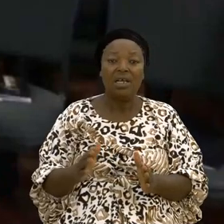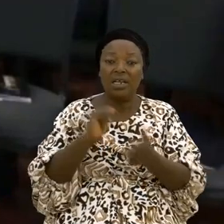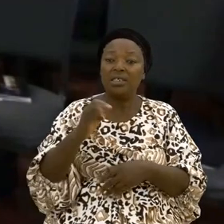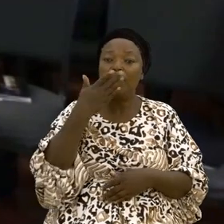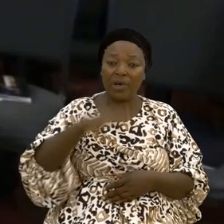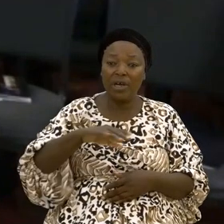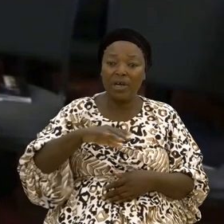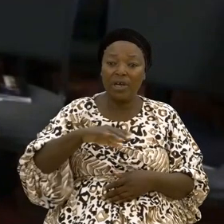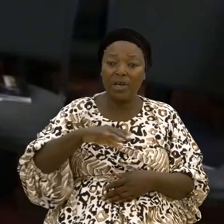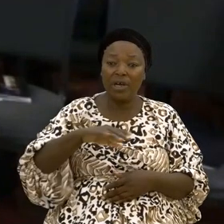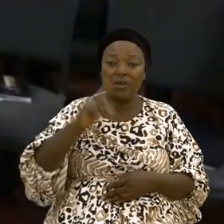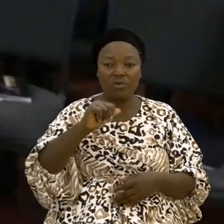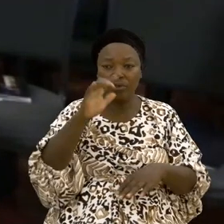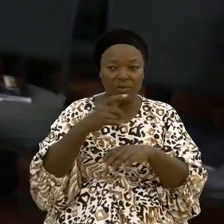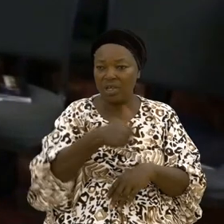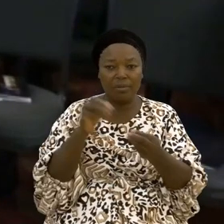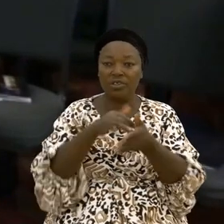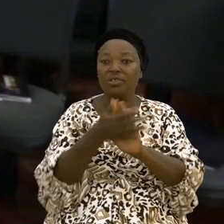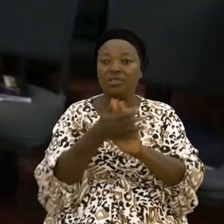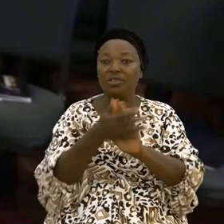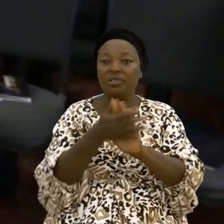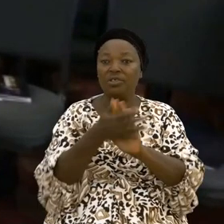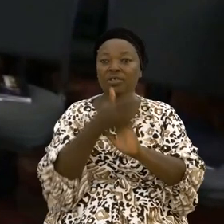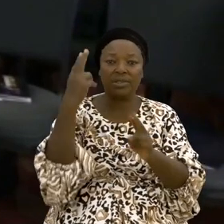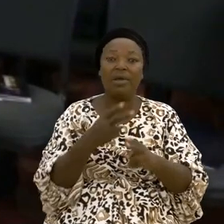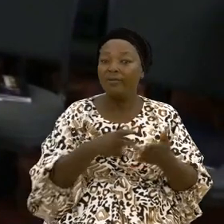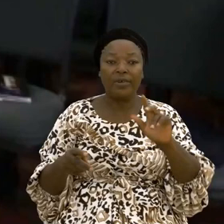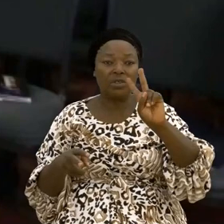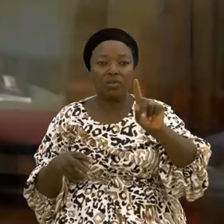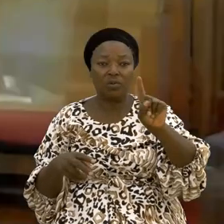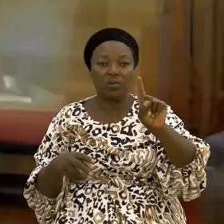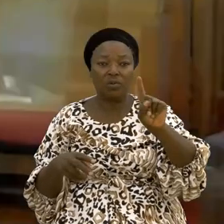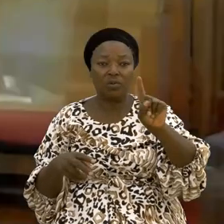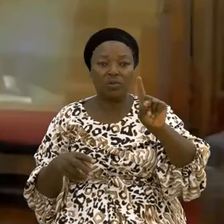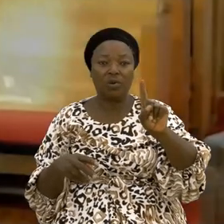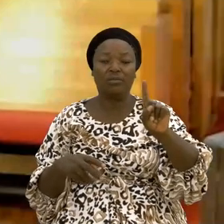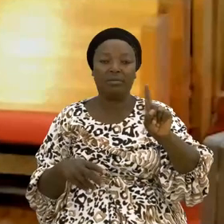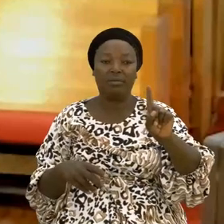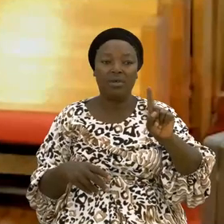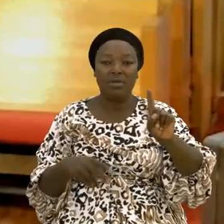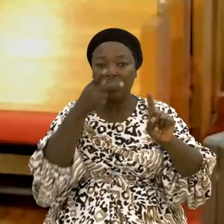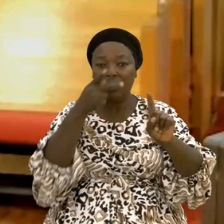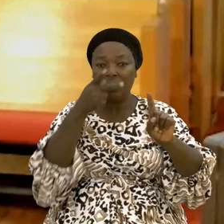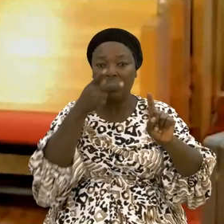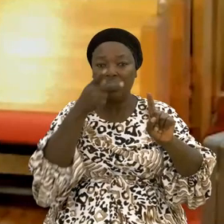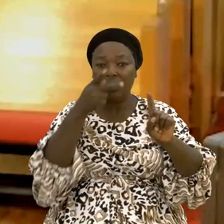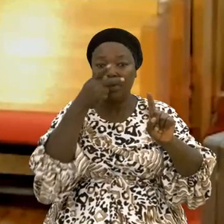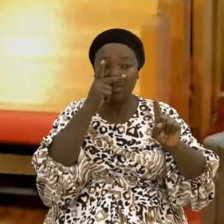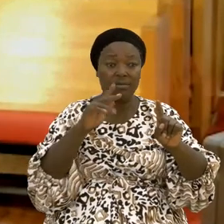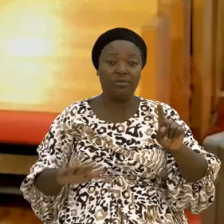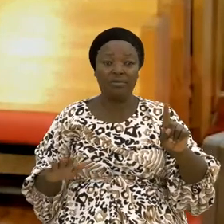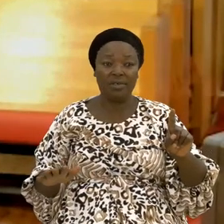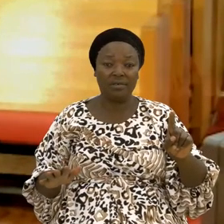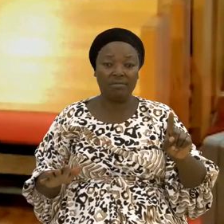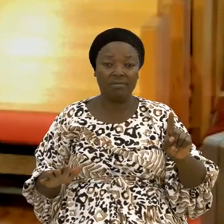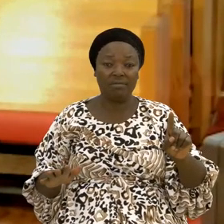not touch you anymore in Jesus' name. Verse 21, in verse 21, little children, those who are just born again,